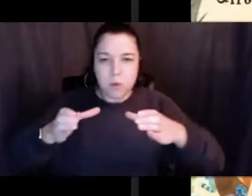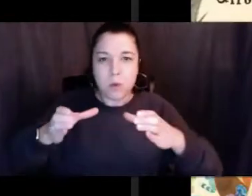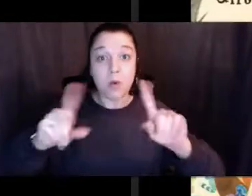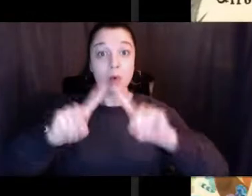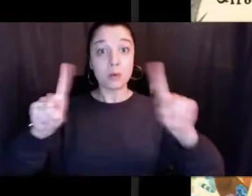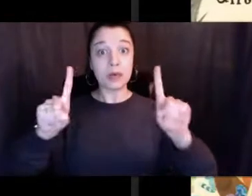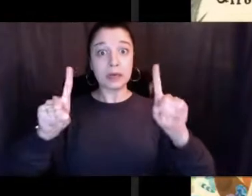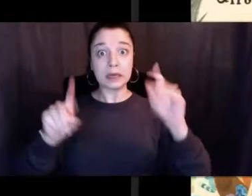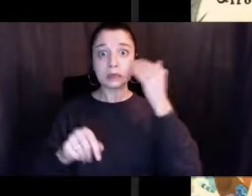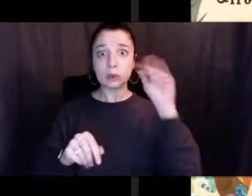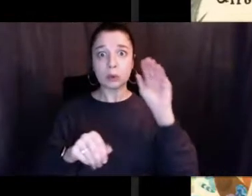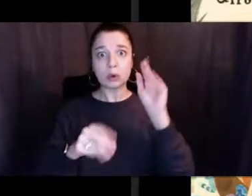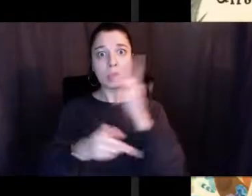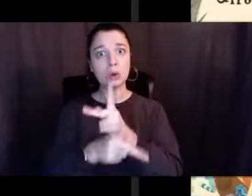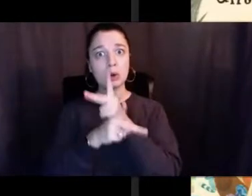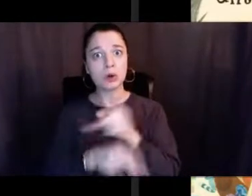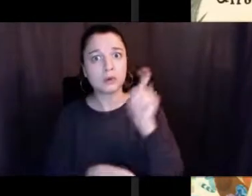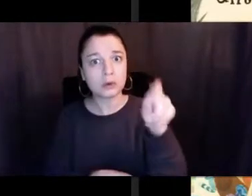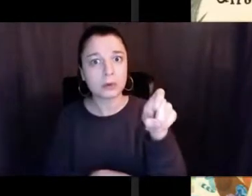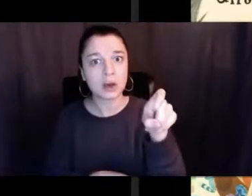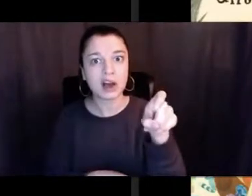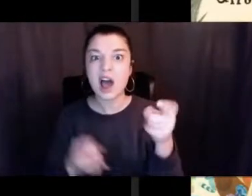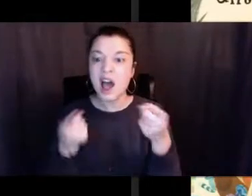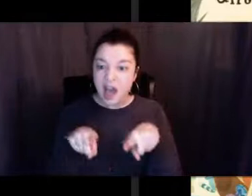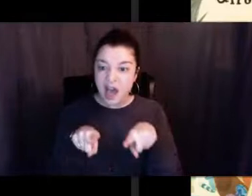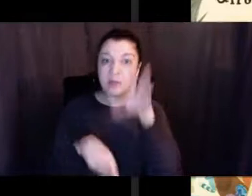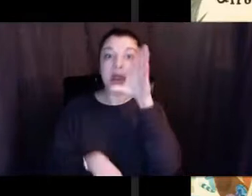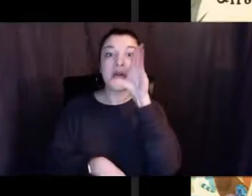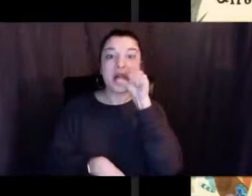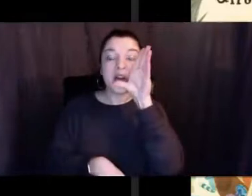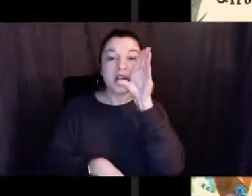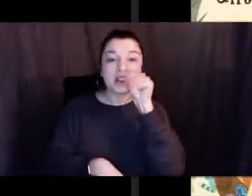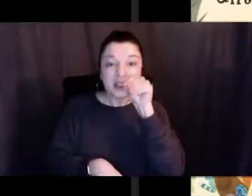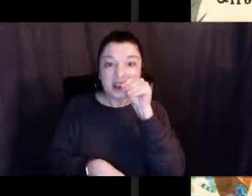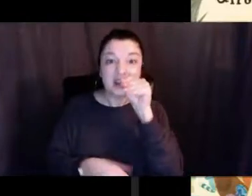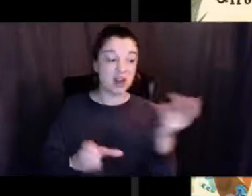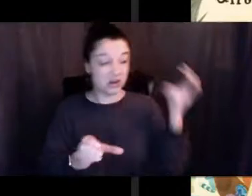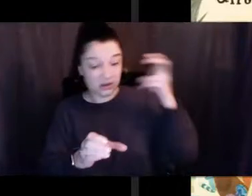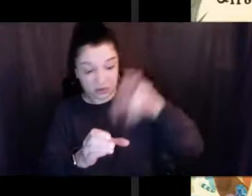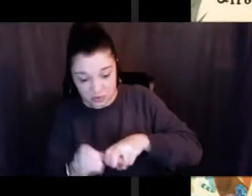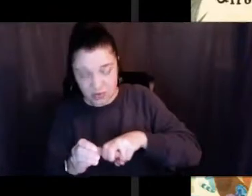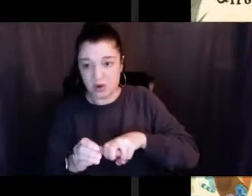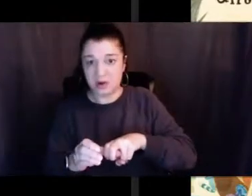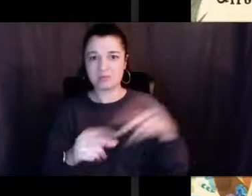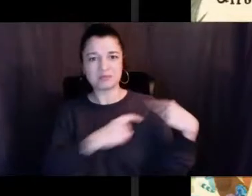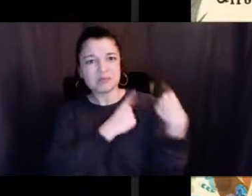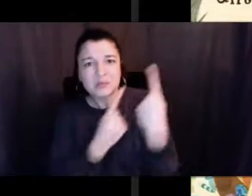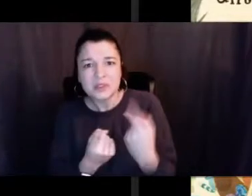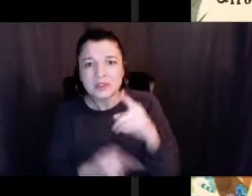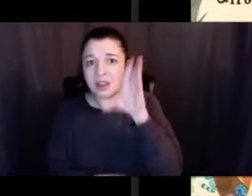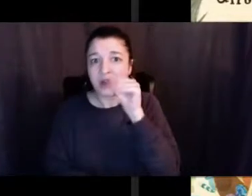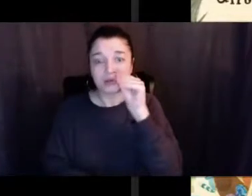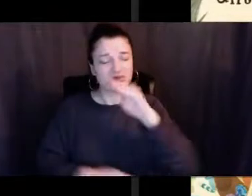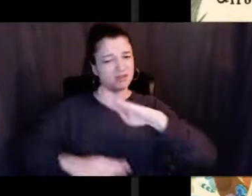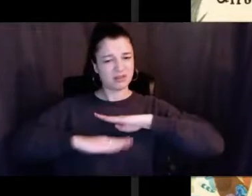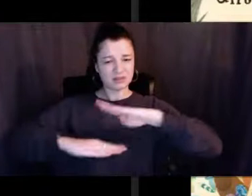until they crashed into a duck. Duck was so content being right where she was, but she didn't know there was a whole world